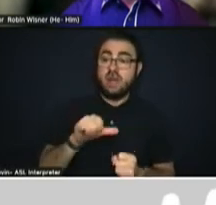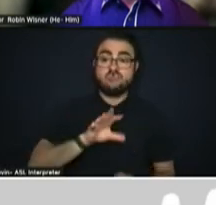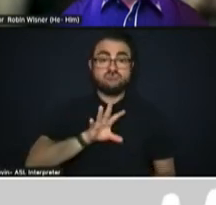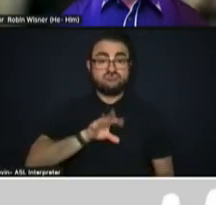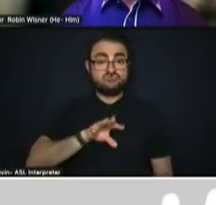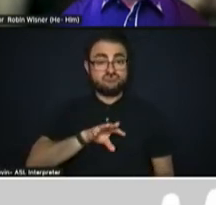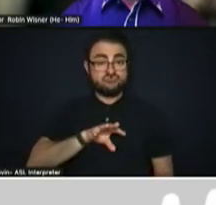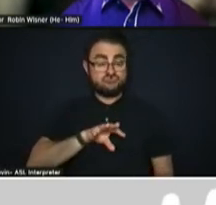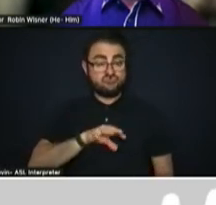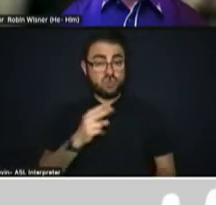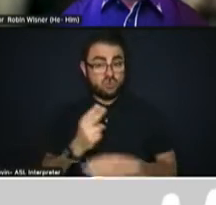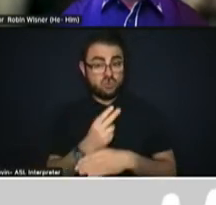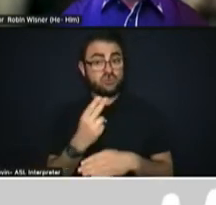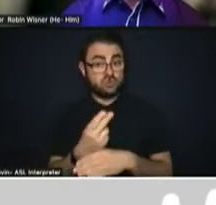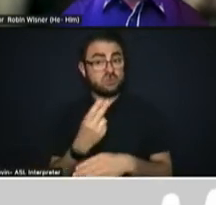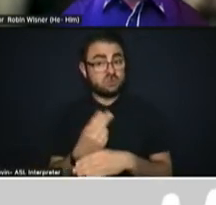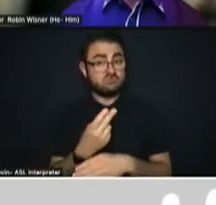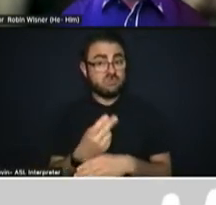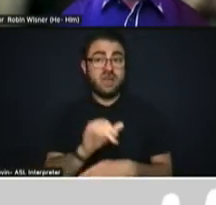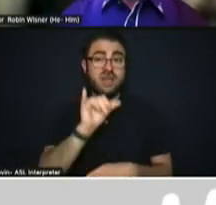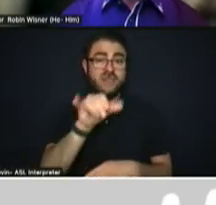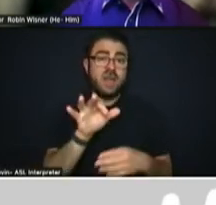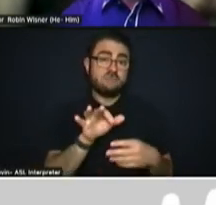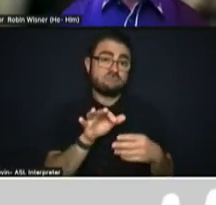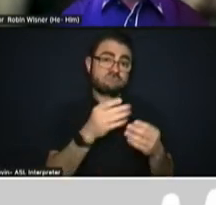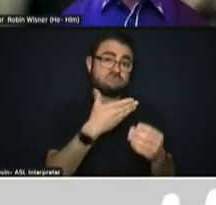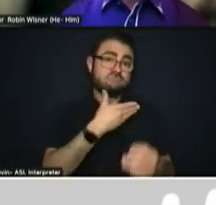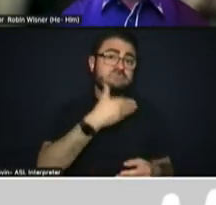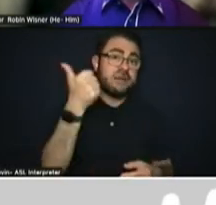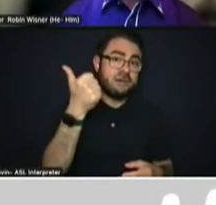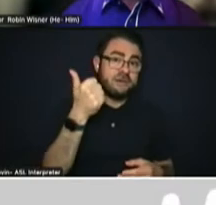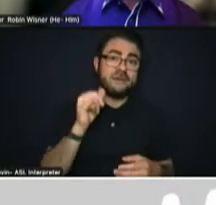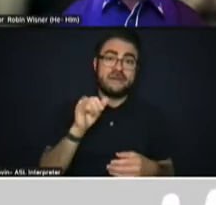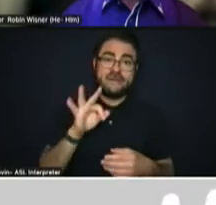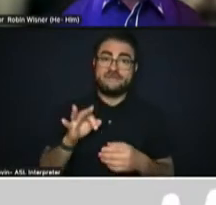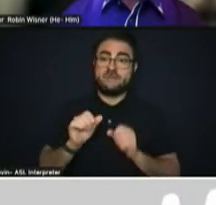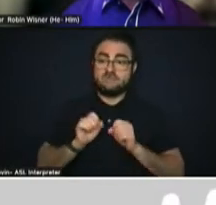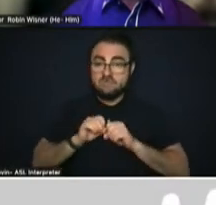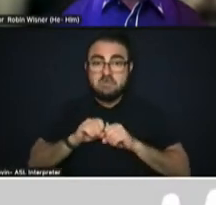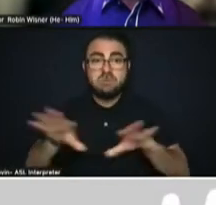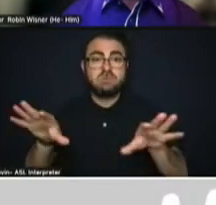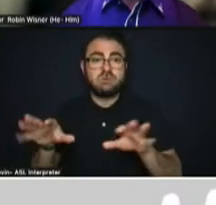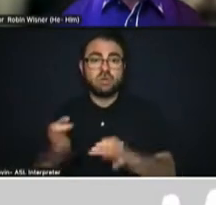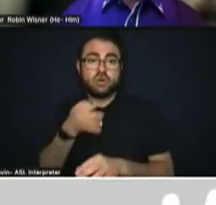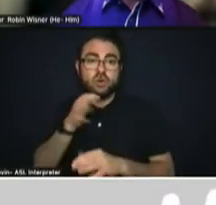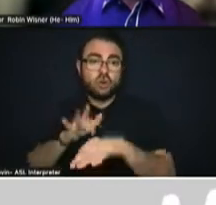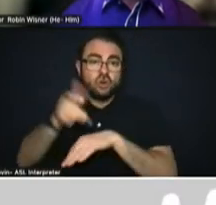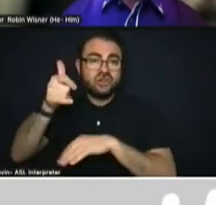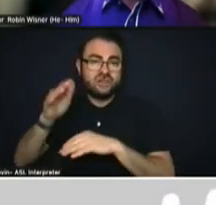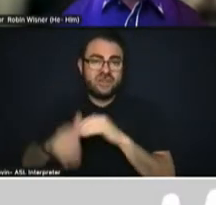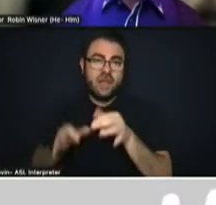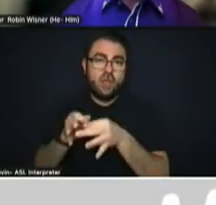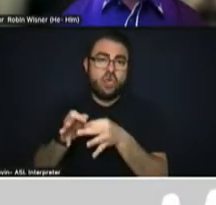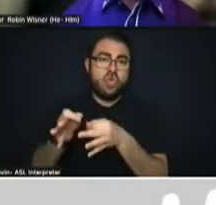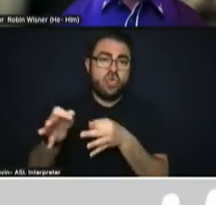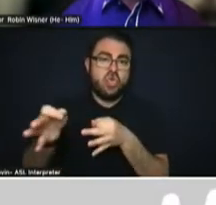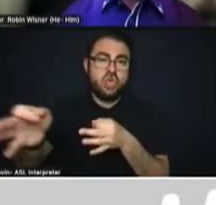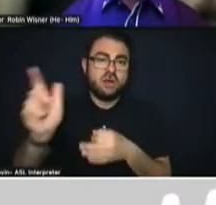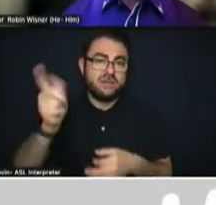is better if it's out on the street sooner rather than later. And there were a host